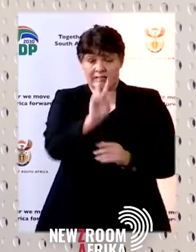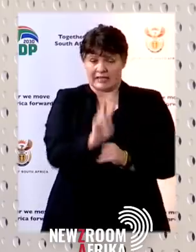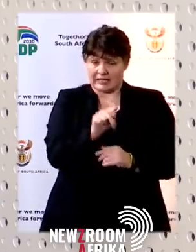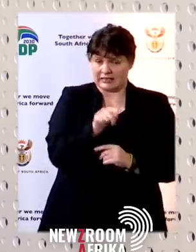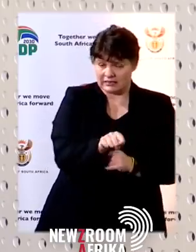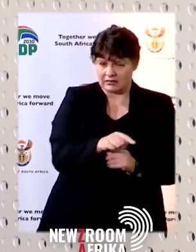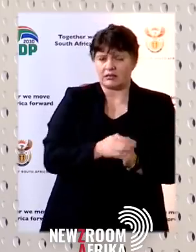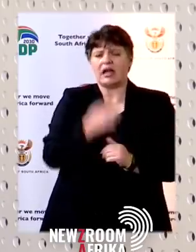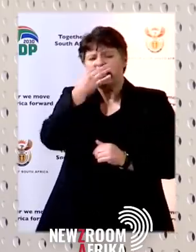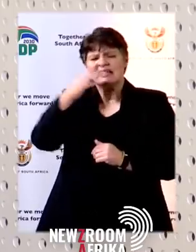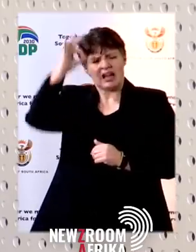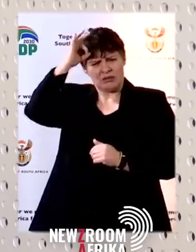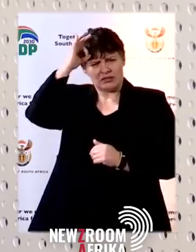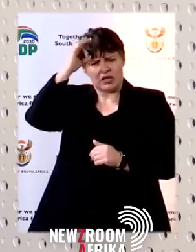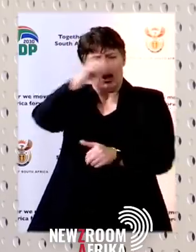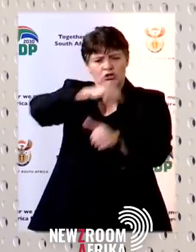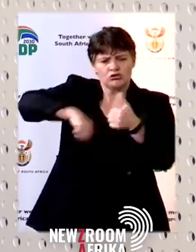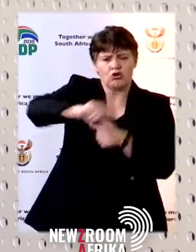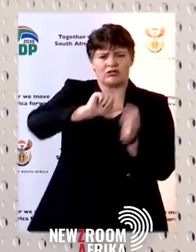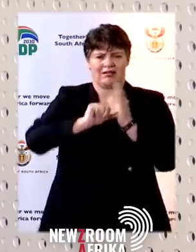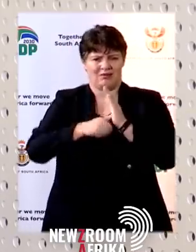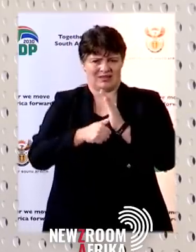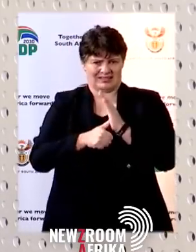will substantially increase our social security